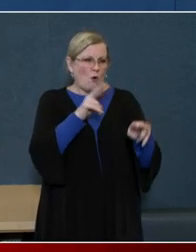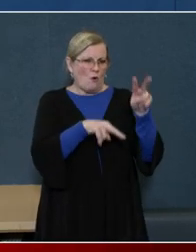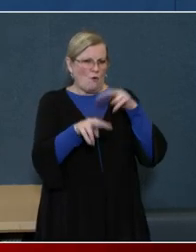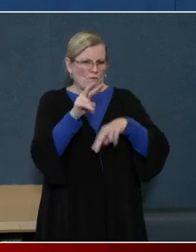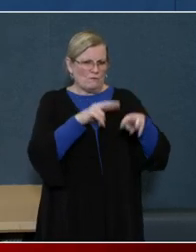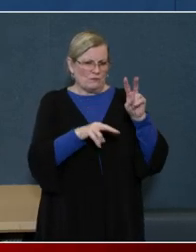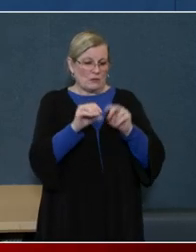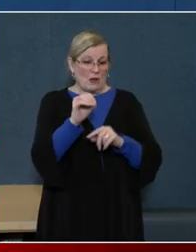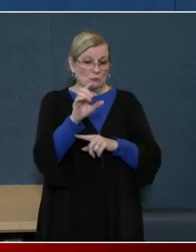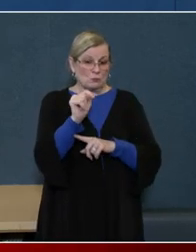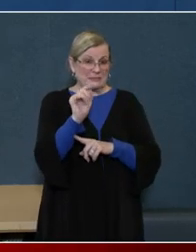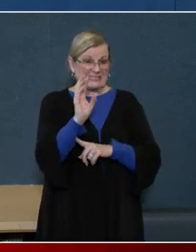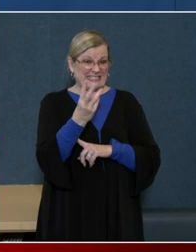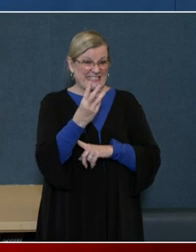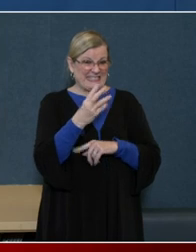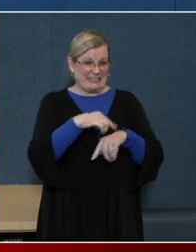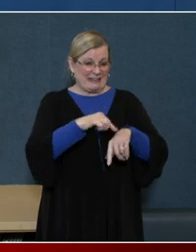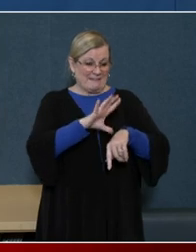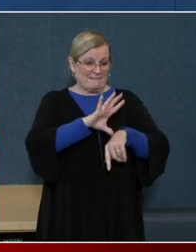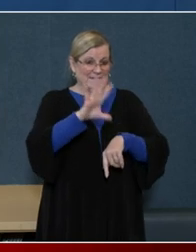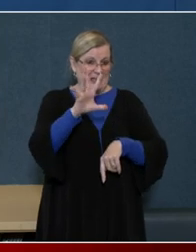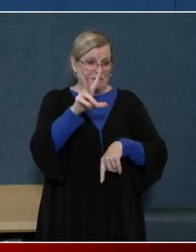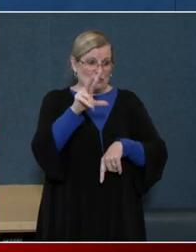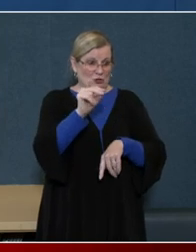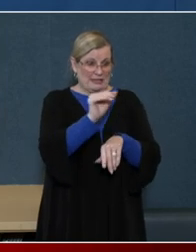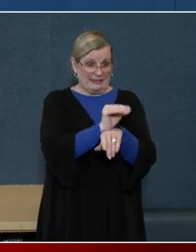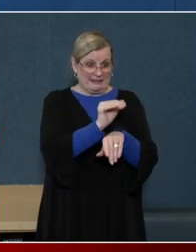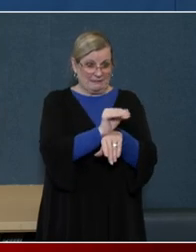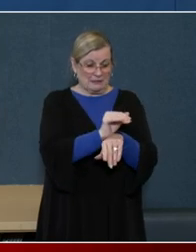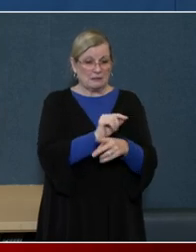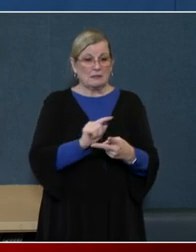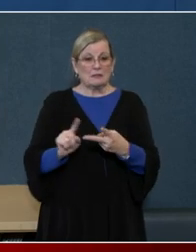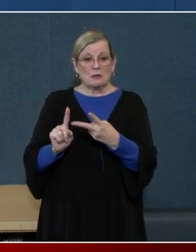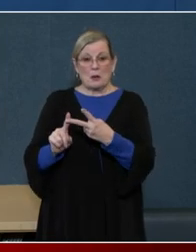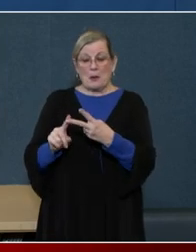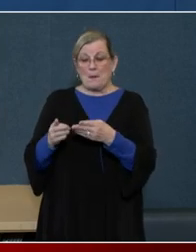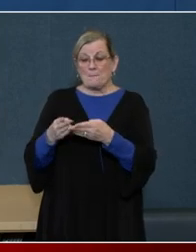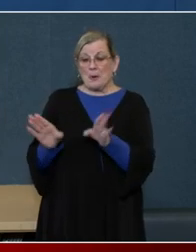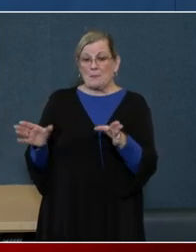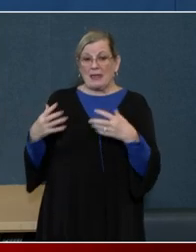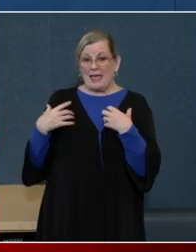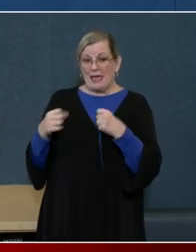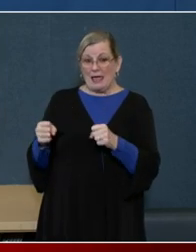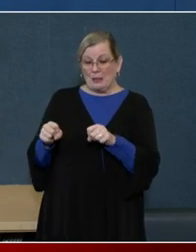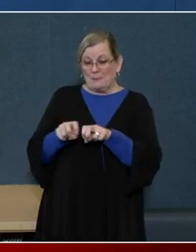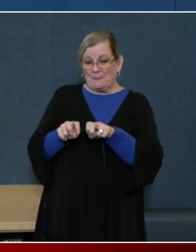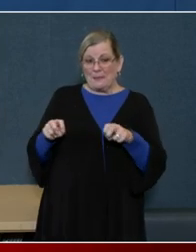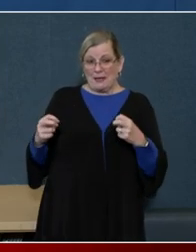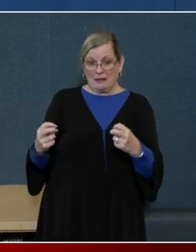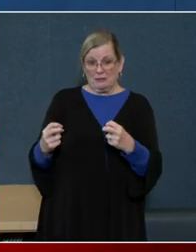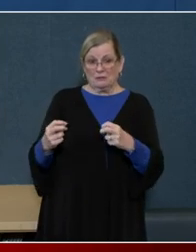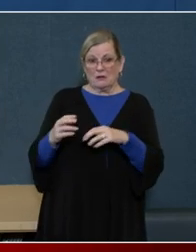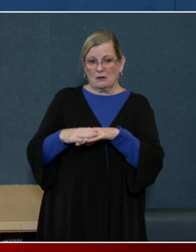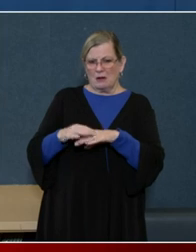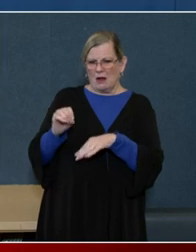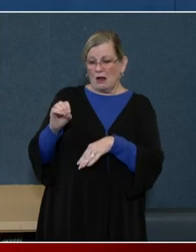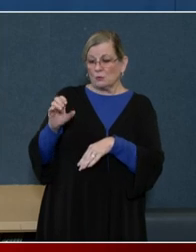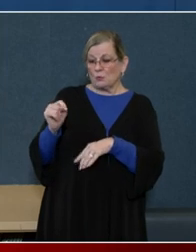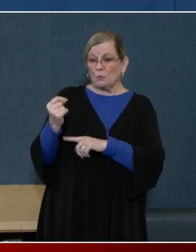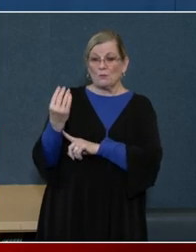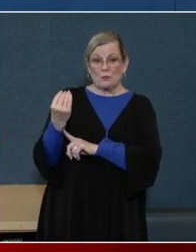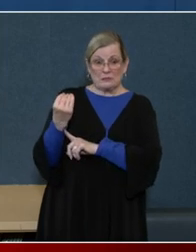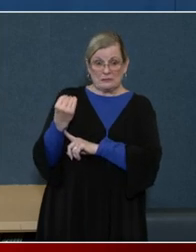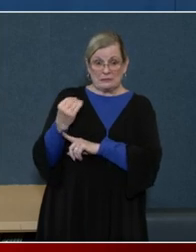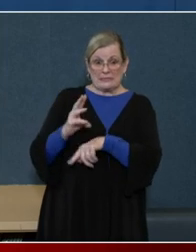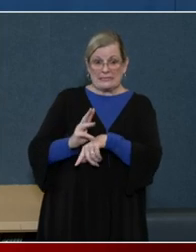p.m., and there will also be a public health panel as well on October 14th from 6 to 7